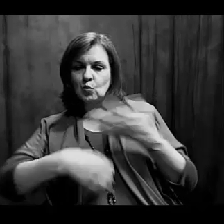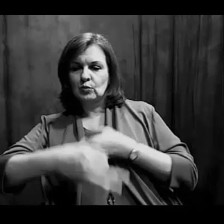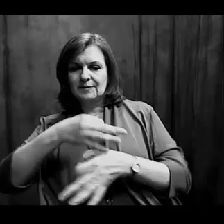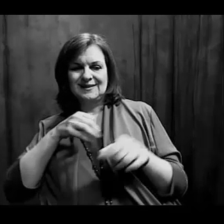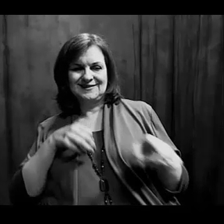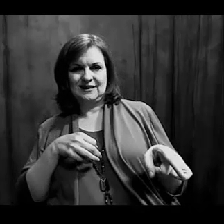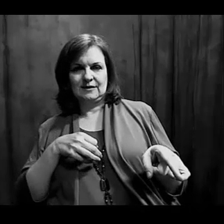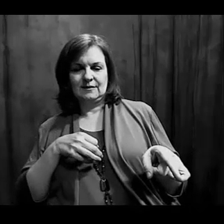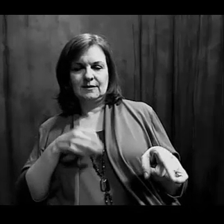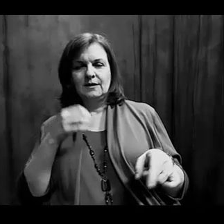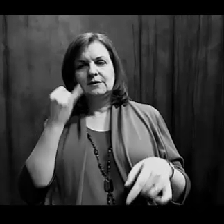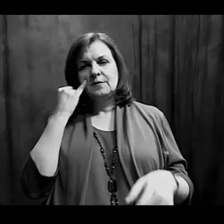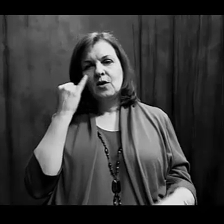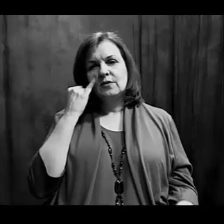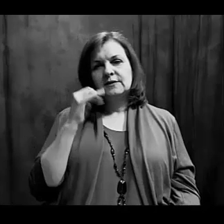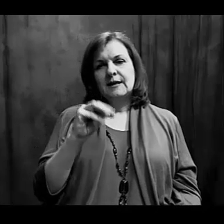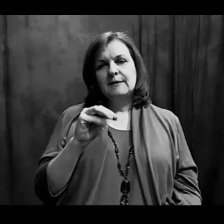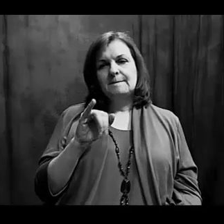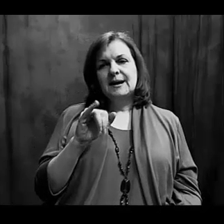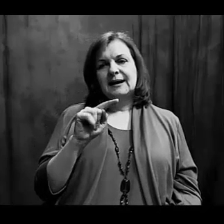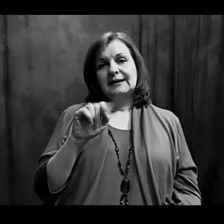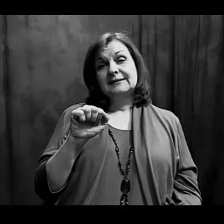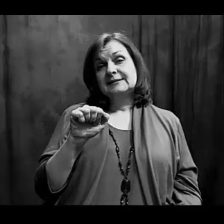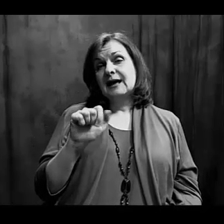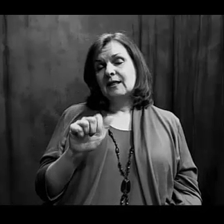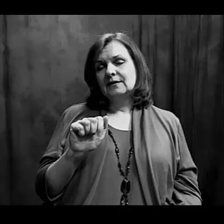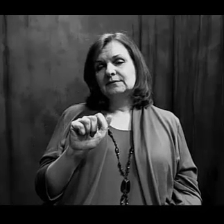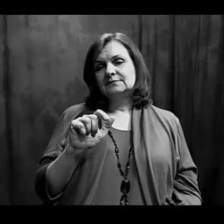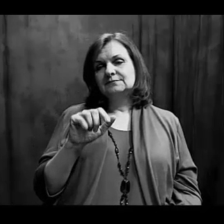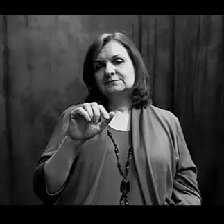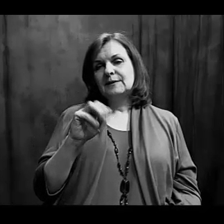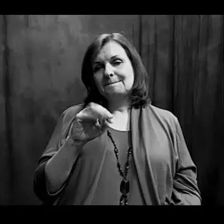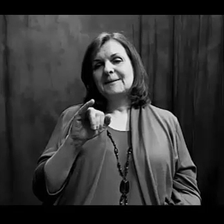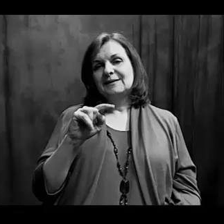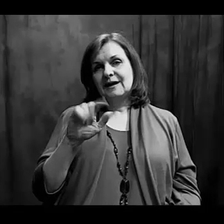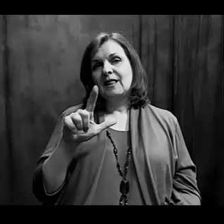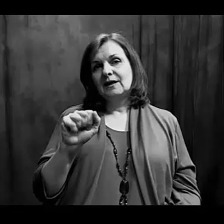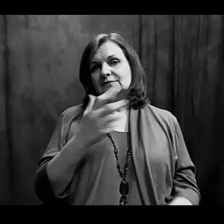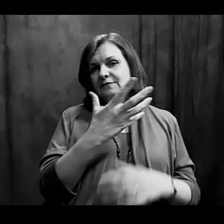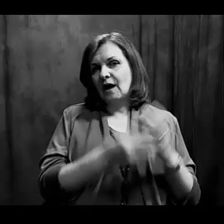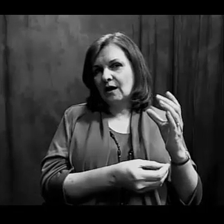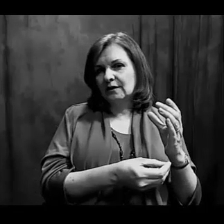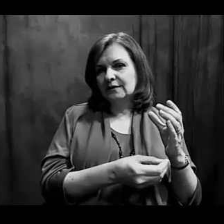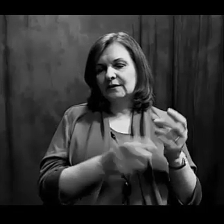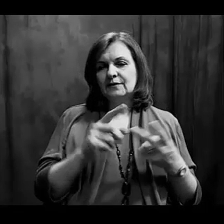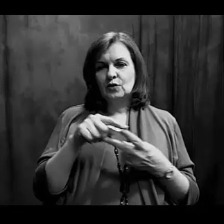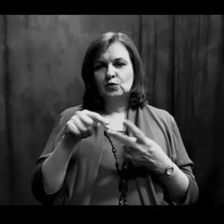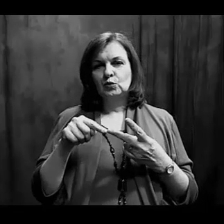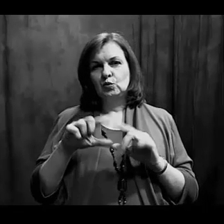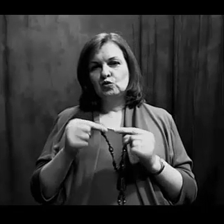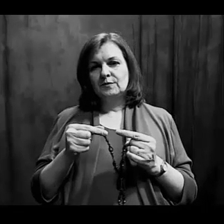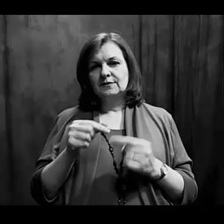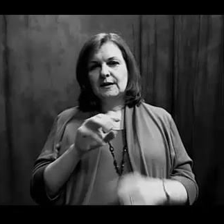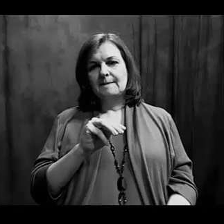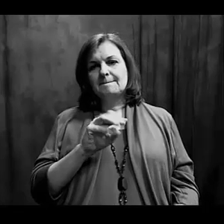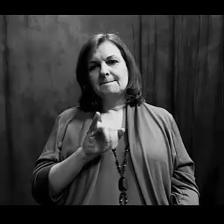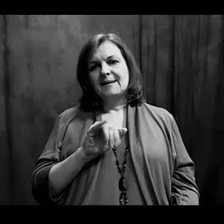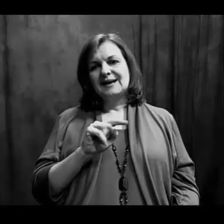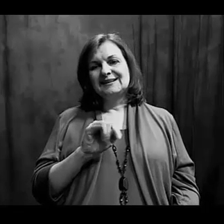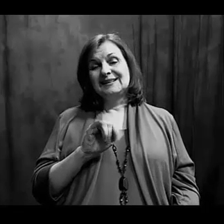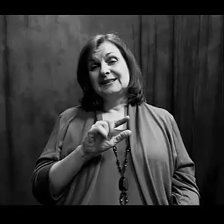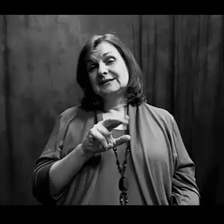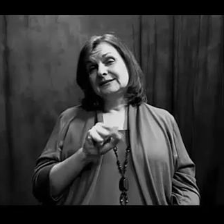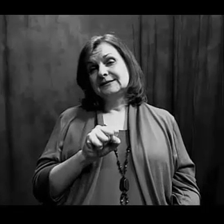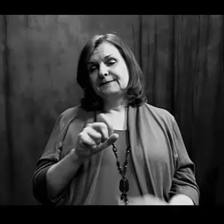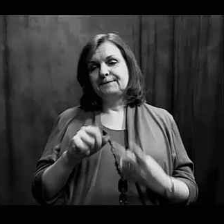missing, who is going to replace it. So if our mitella, it goes missing here, the Mytilus and